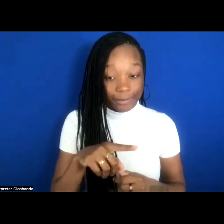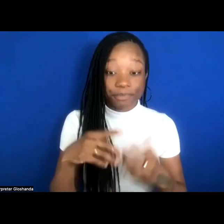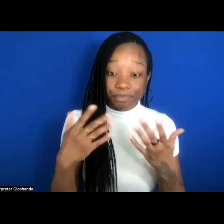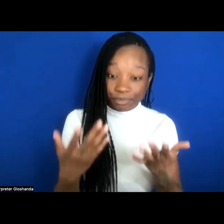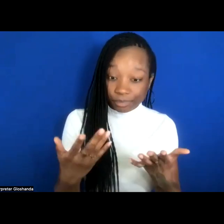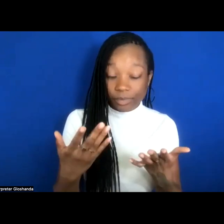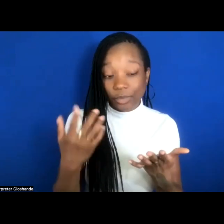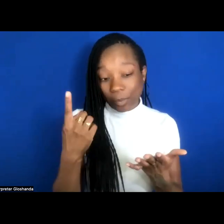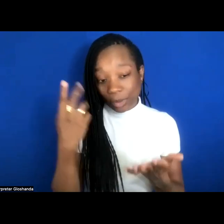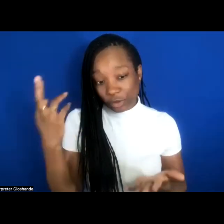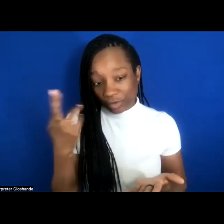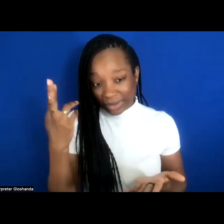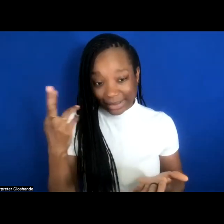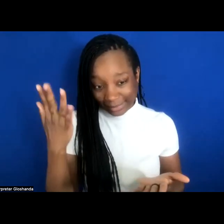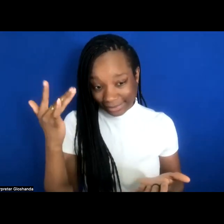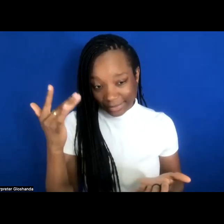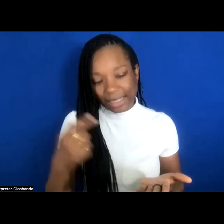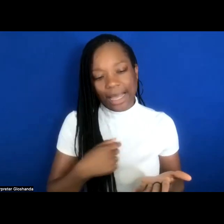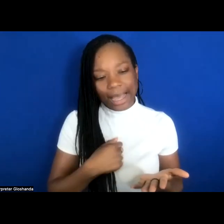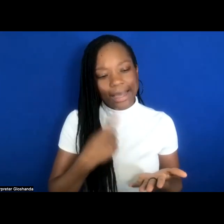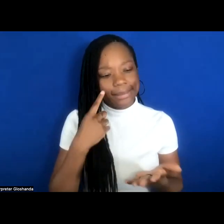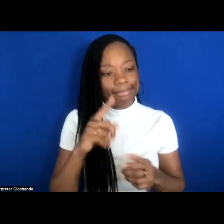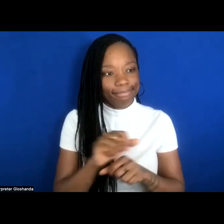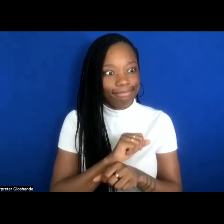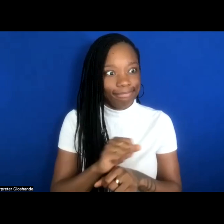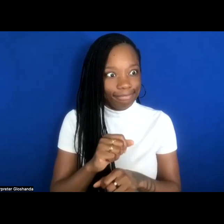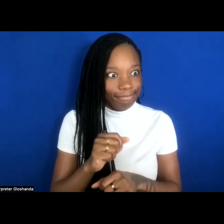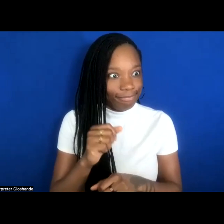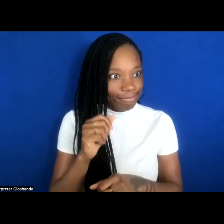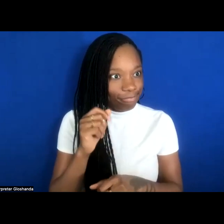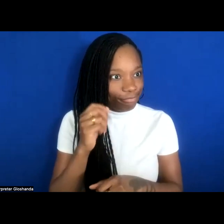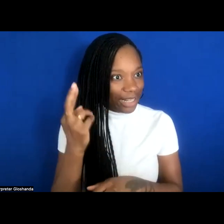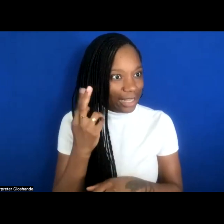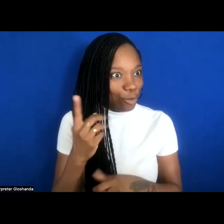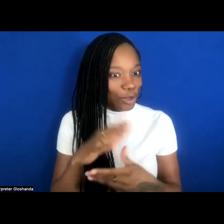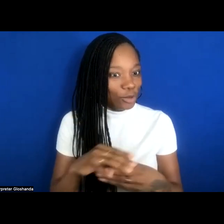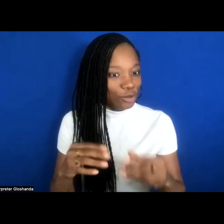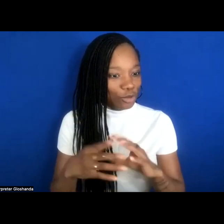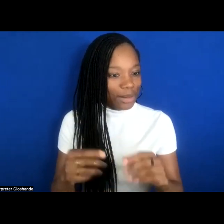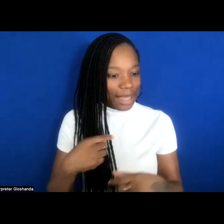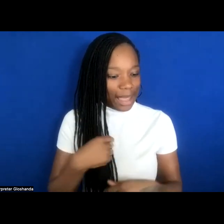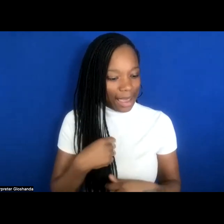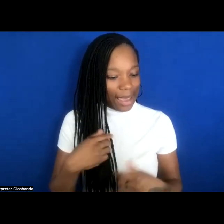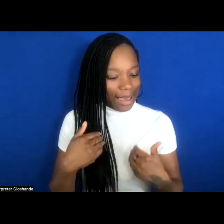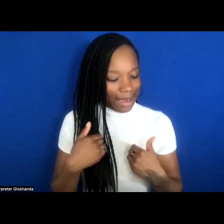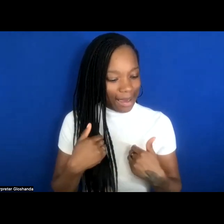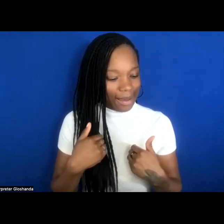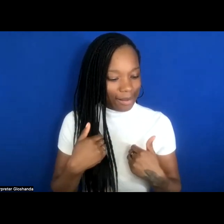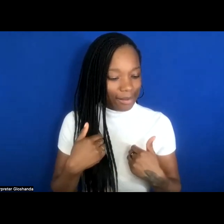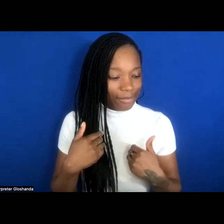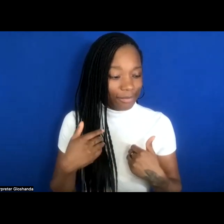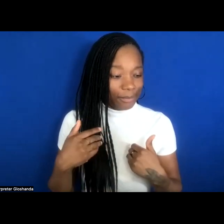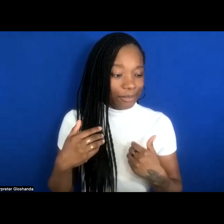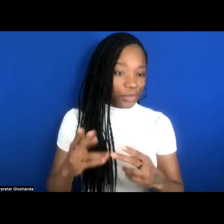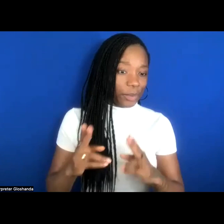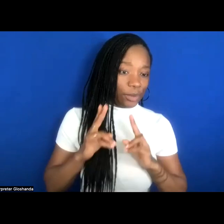because I literally just realized that one of the stories that I've gotten the privilege to tell and share,